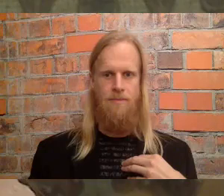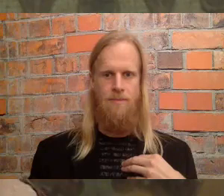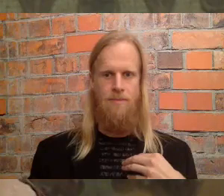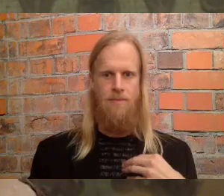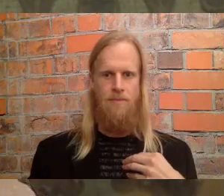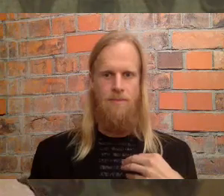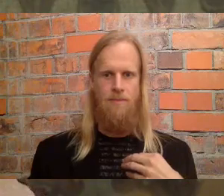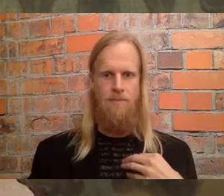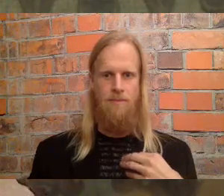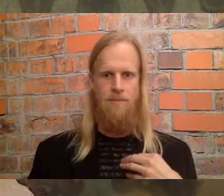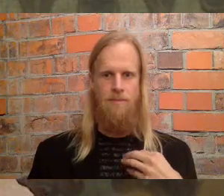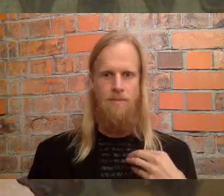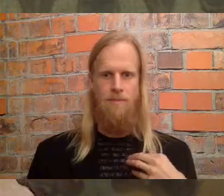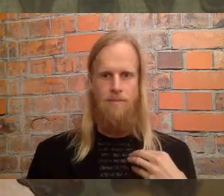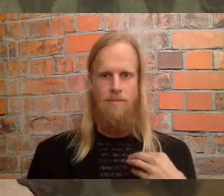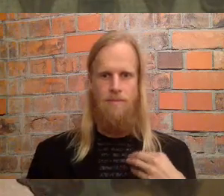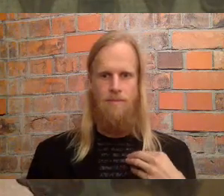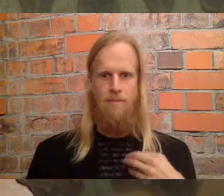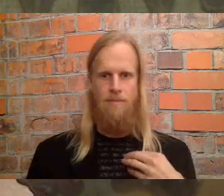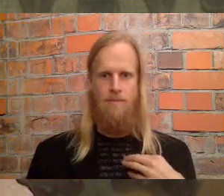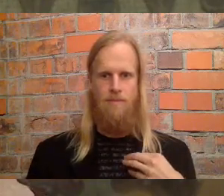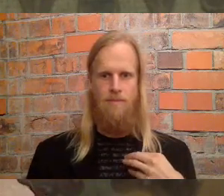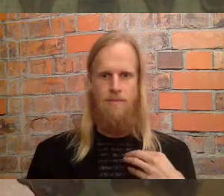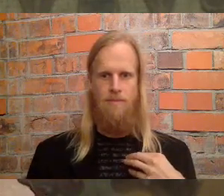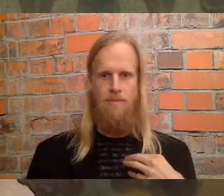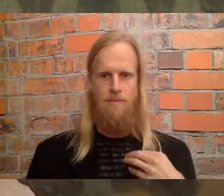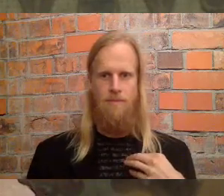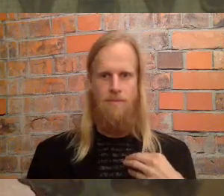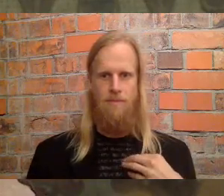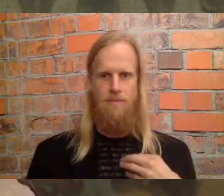What is it that helps you listen?